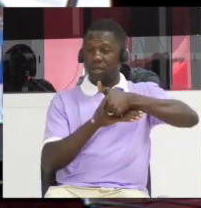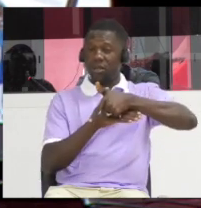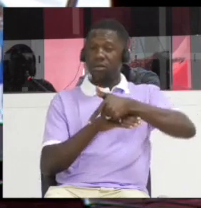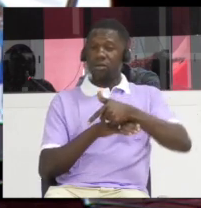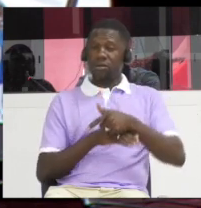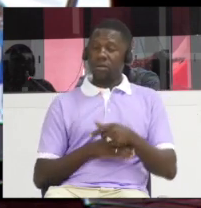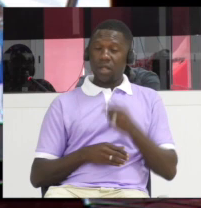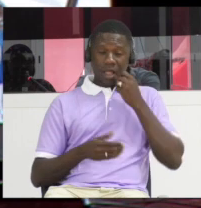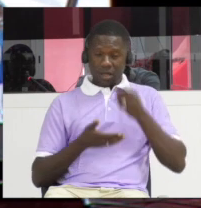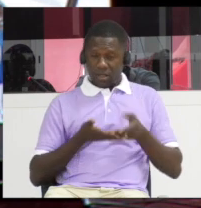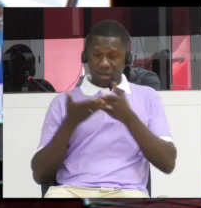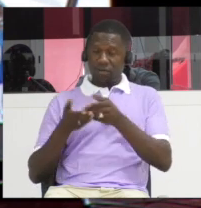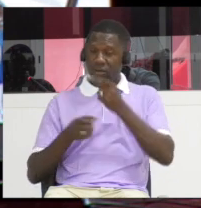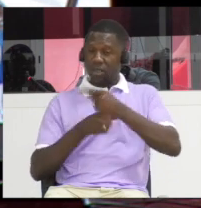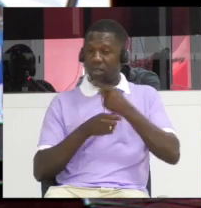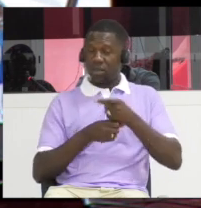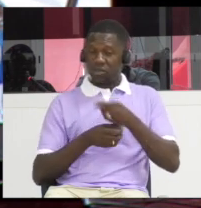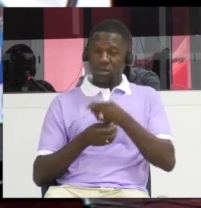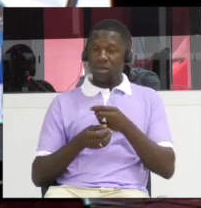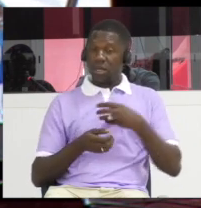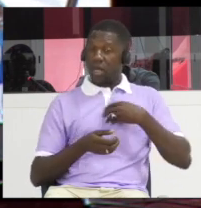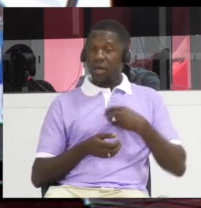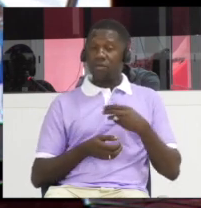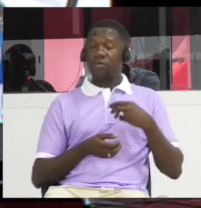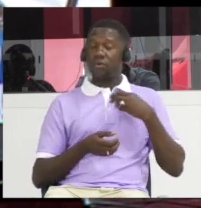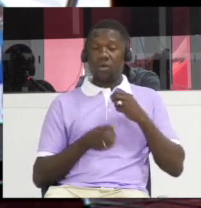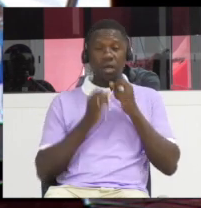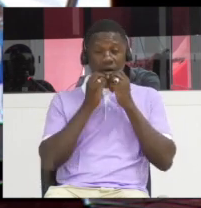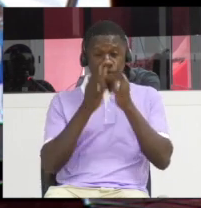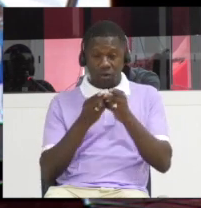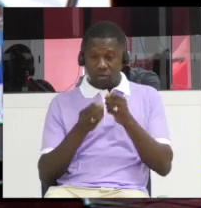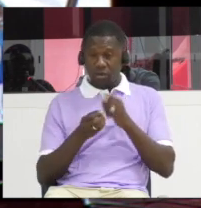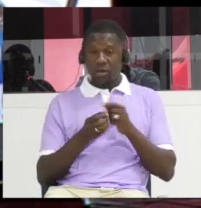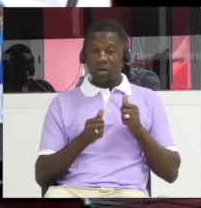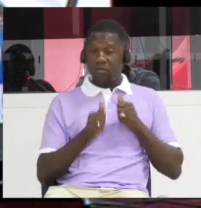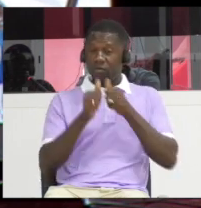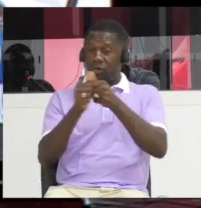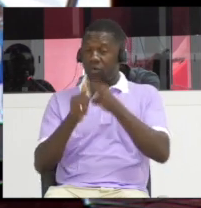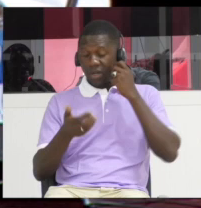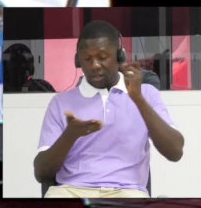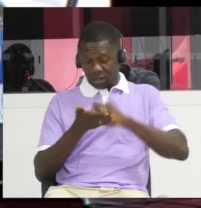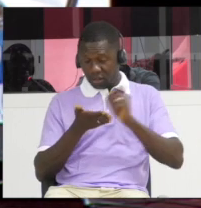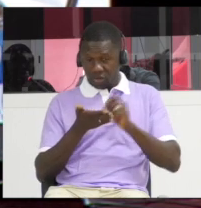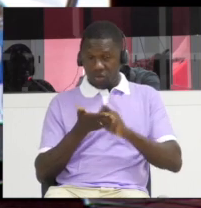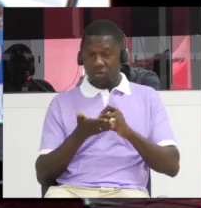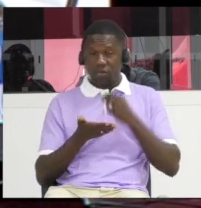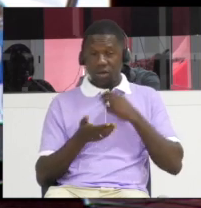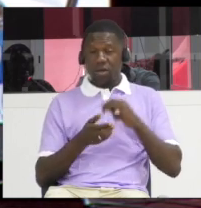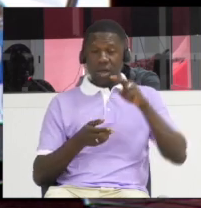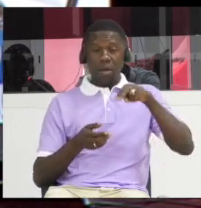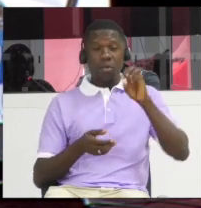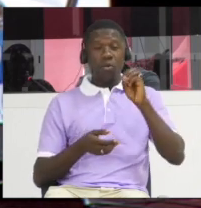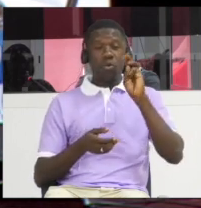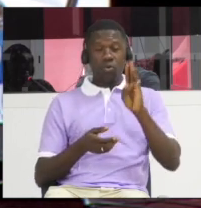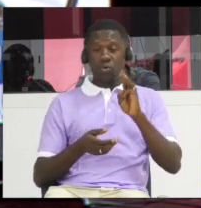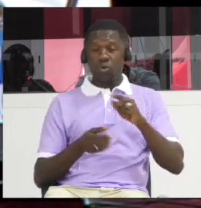Federal Republic of Nigeria to the Gambia, and has the honor to inform that following the signature of the Memorandum